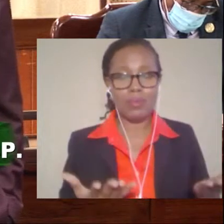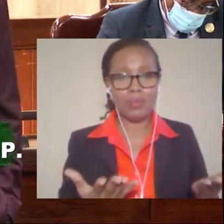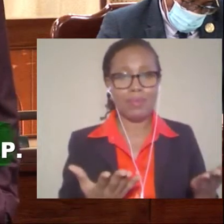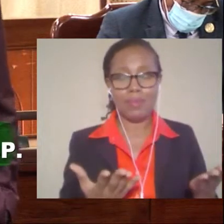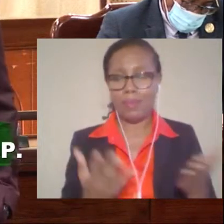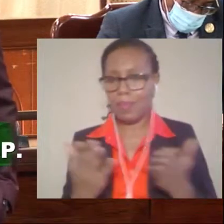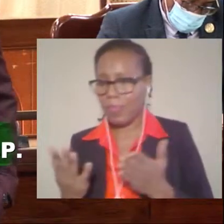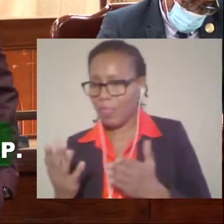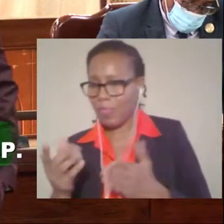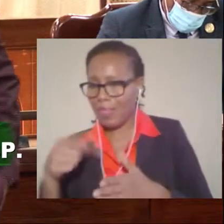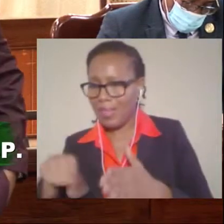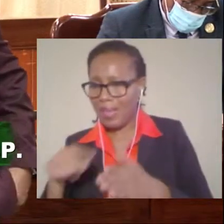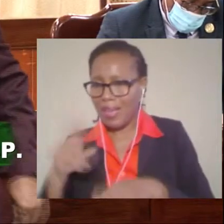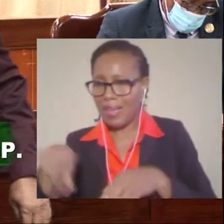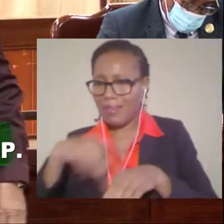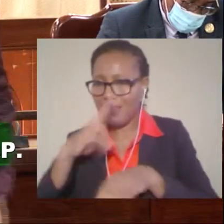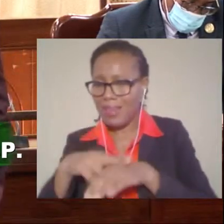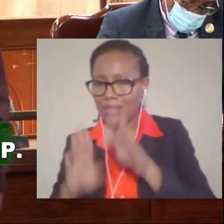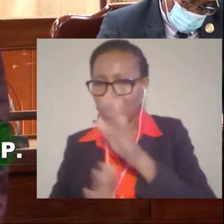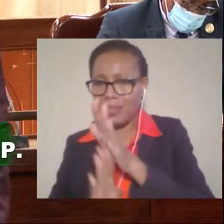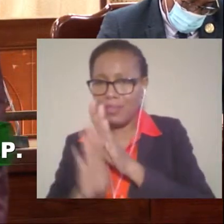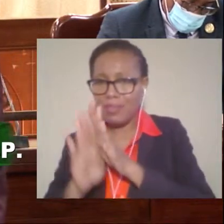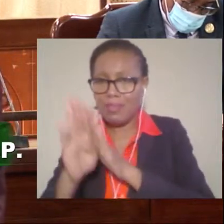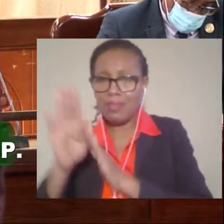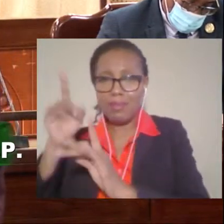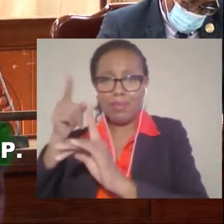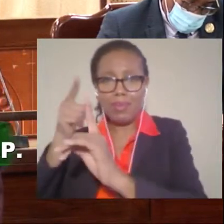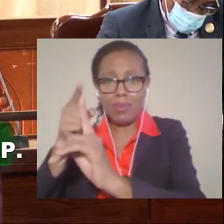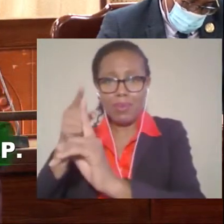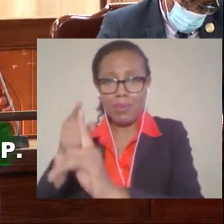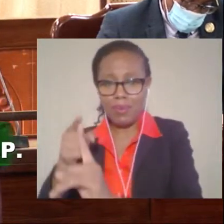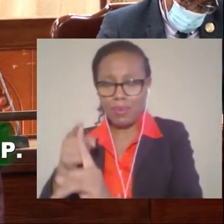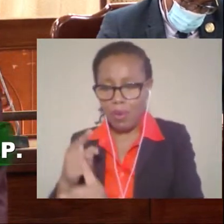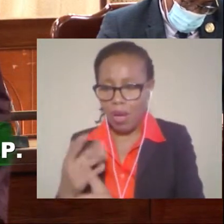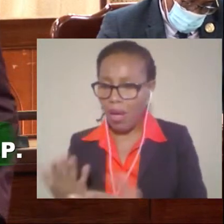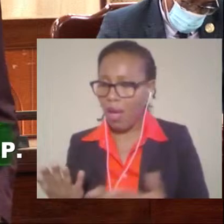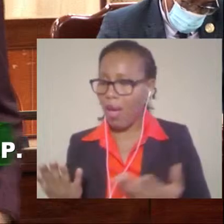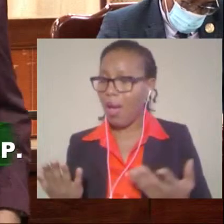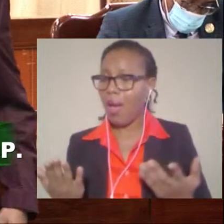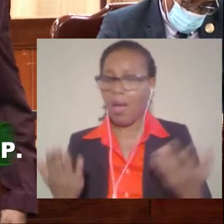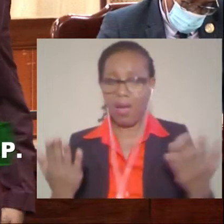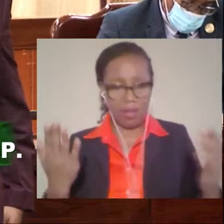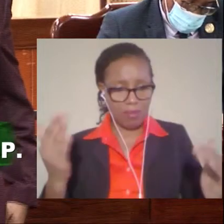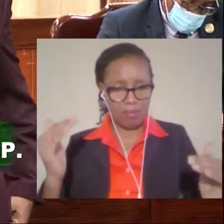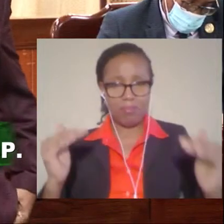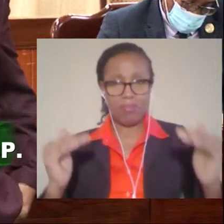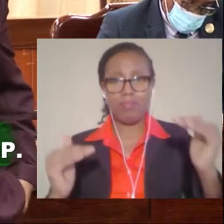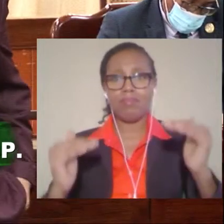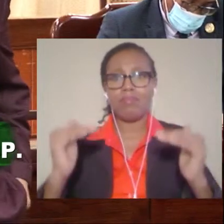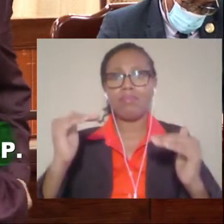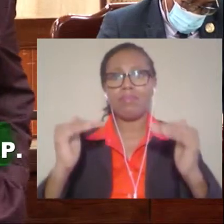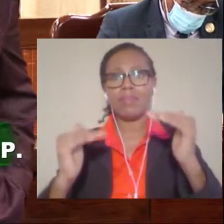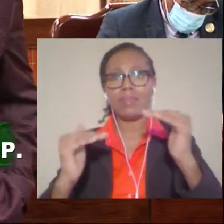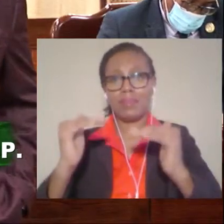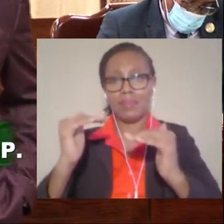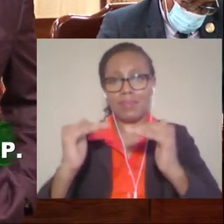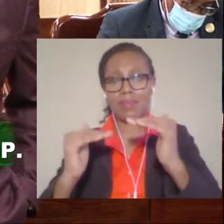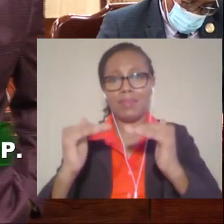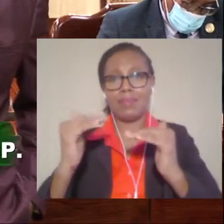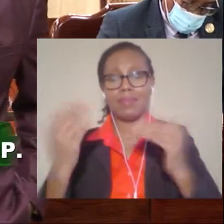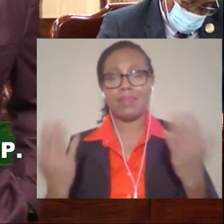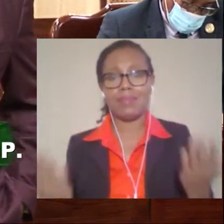development agenda goals suggested to us. If not, we're wasting many